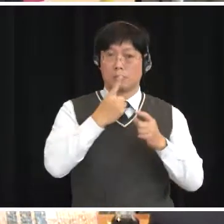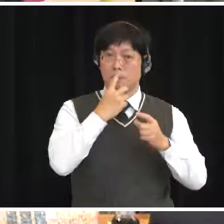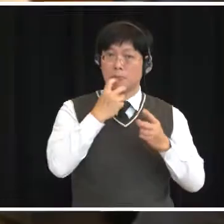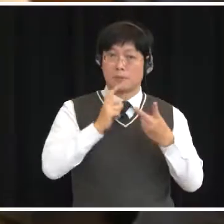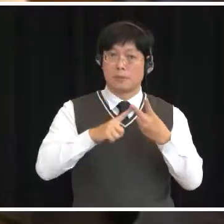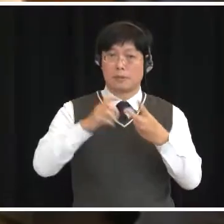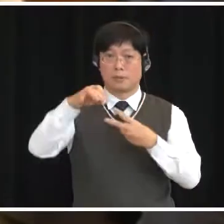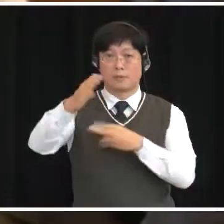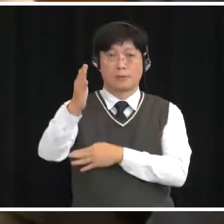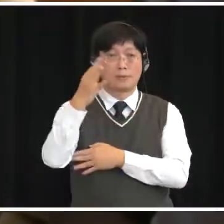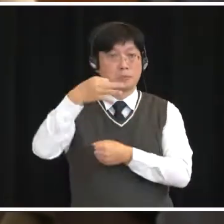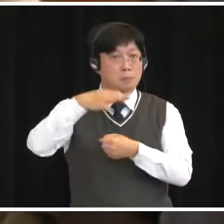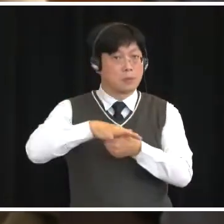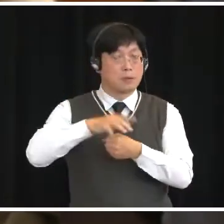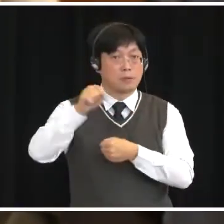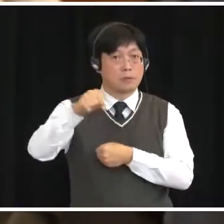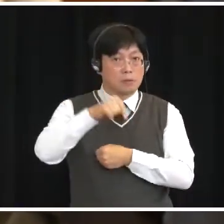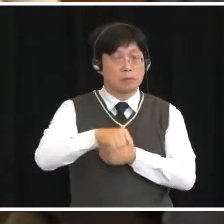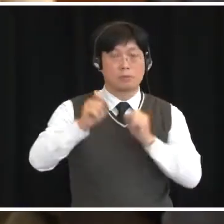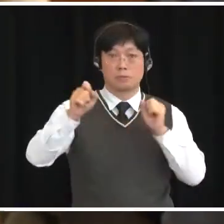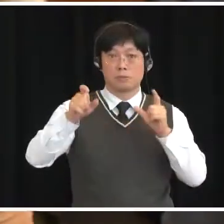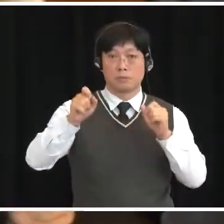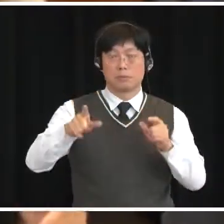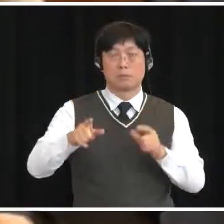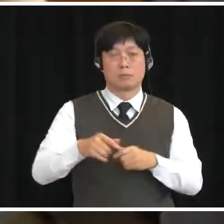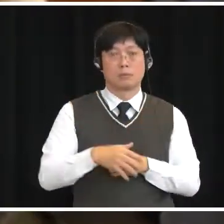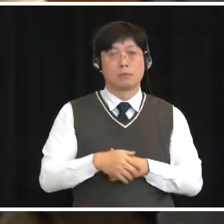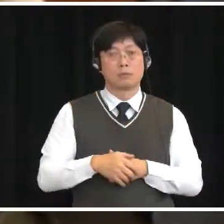Social and Family Affairs Administration.